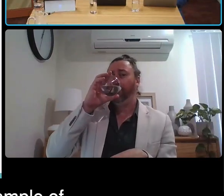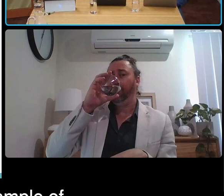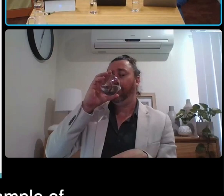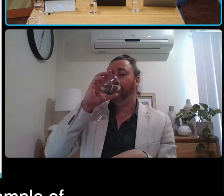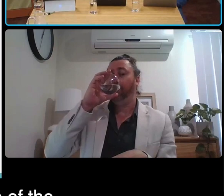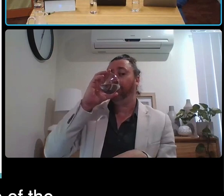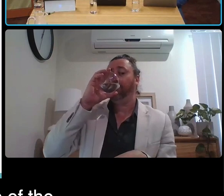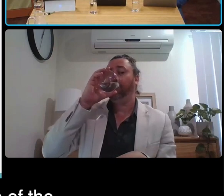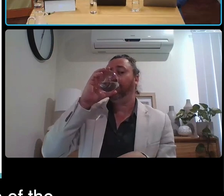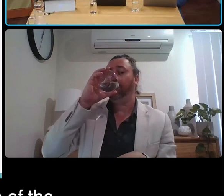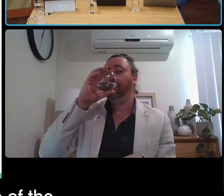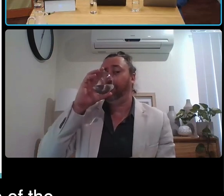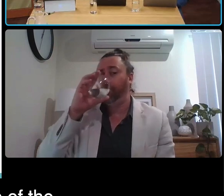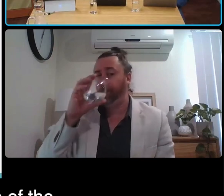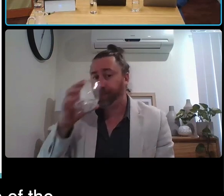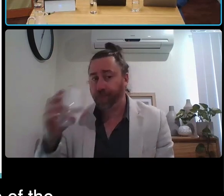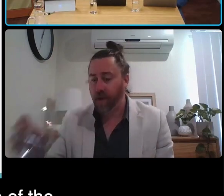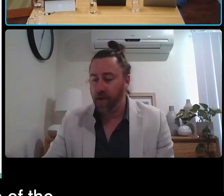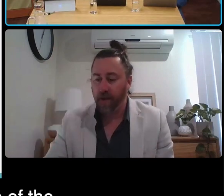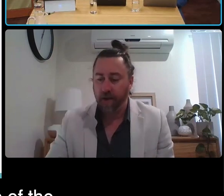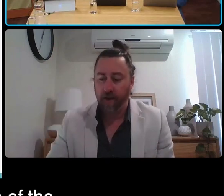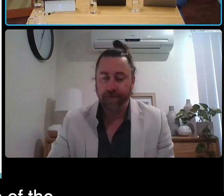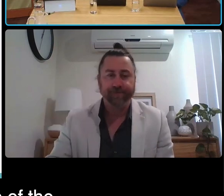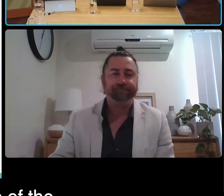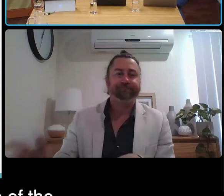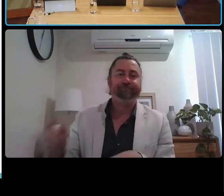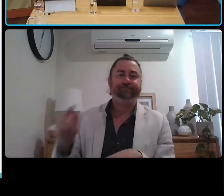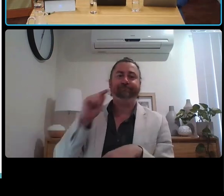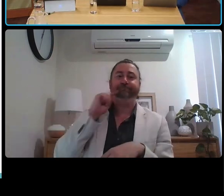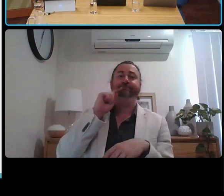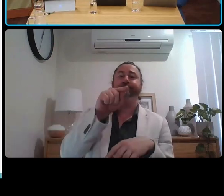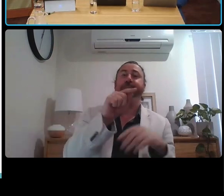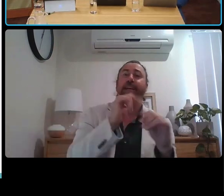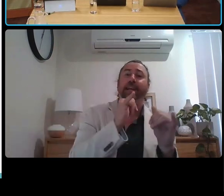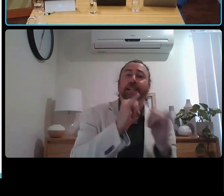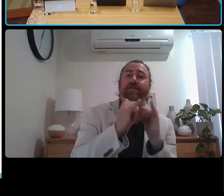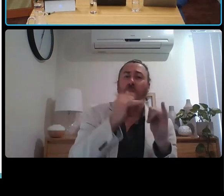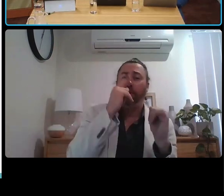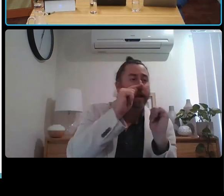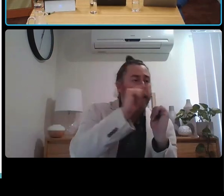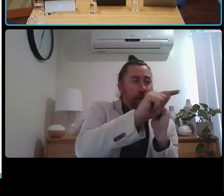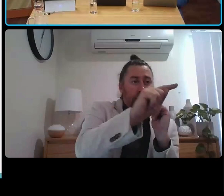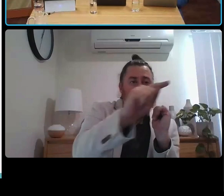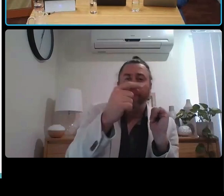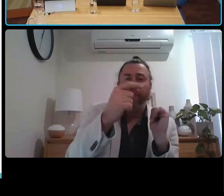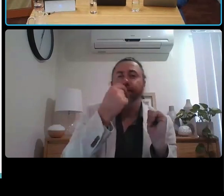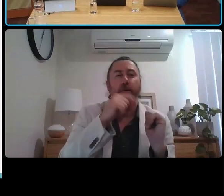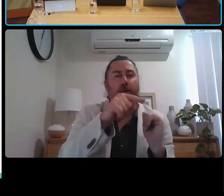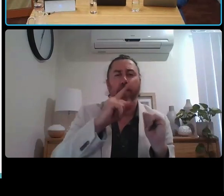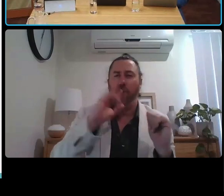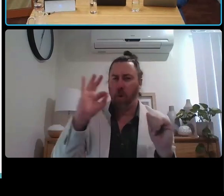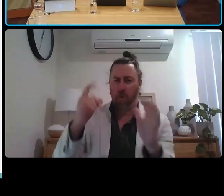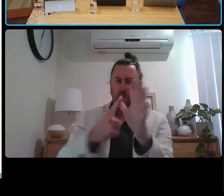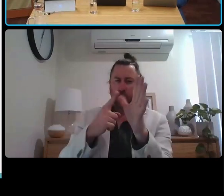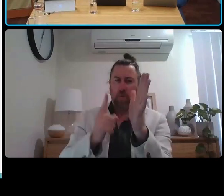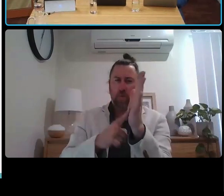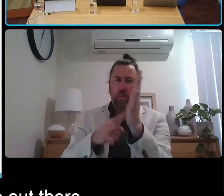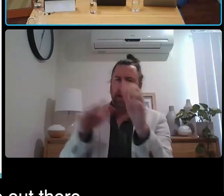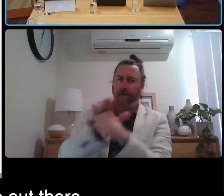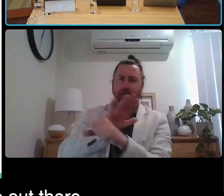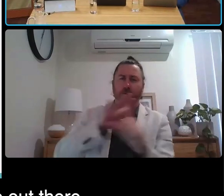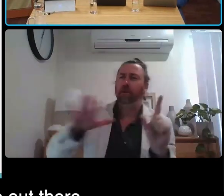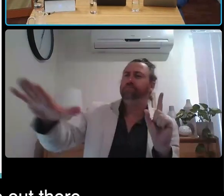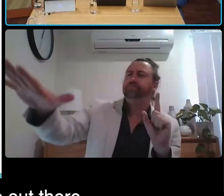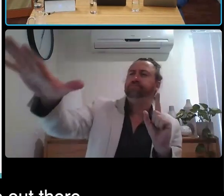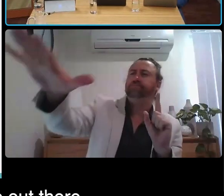that the sample of interviewed residents is not representative of the actual residential aged care cohort.